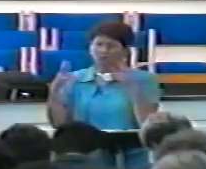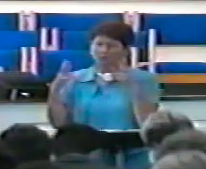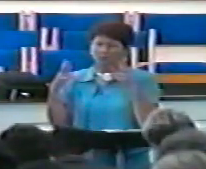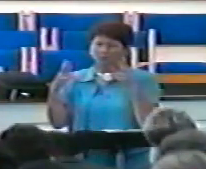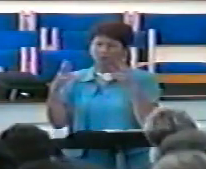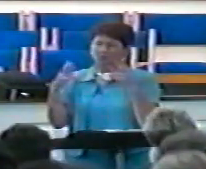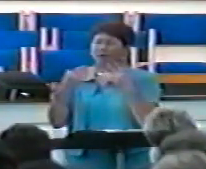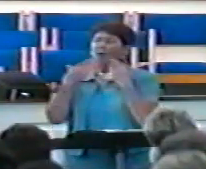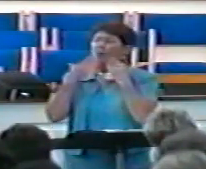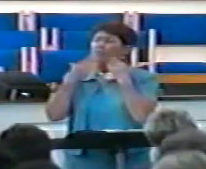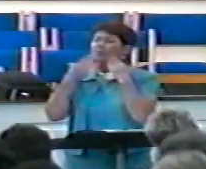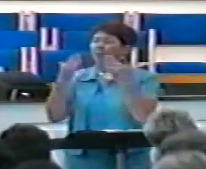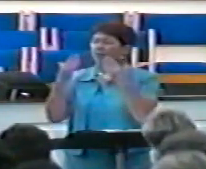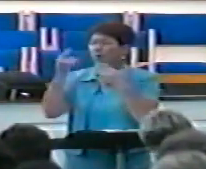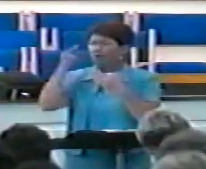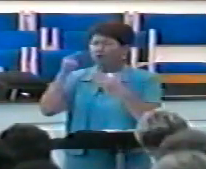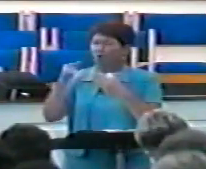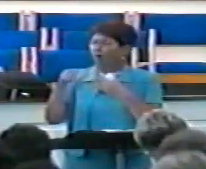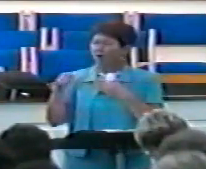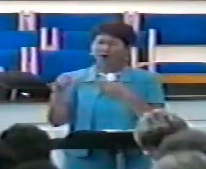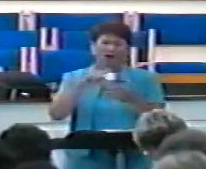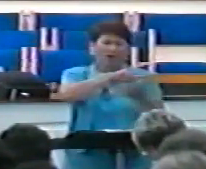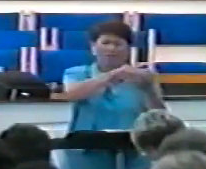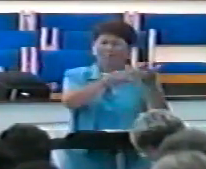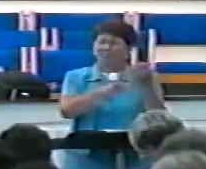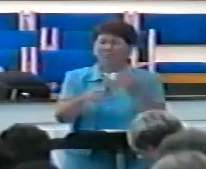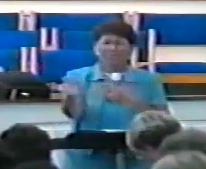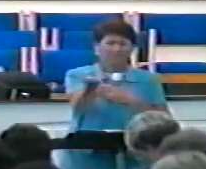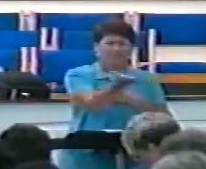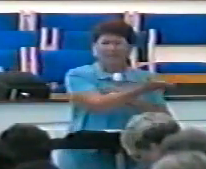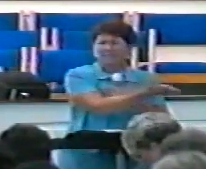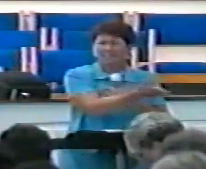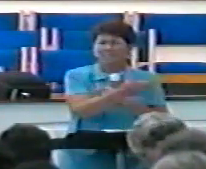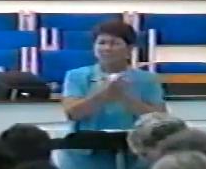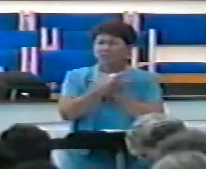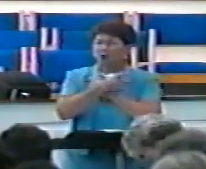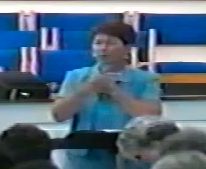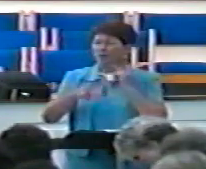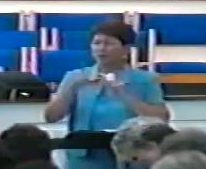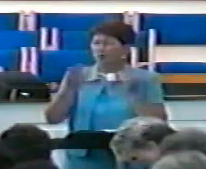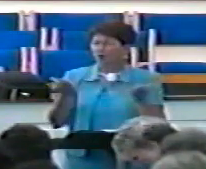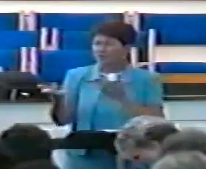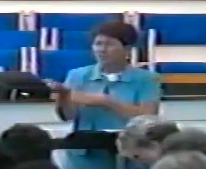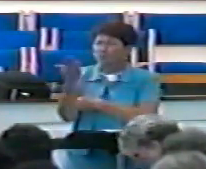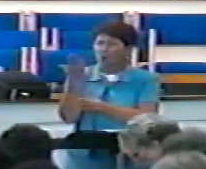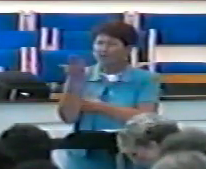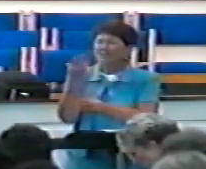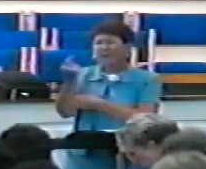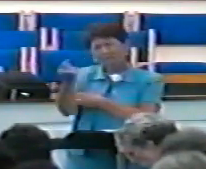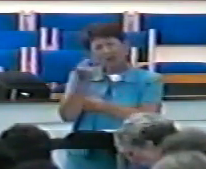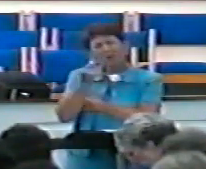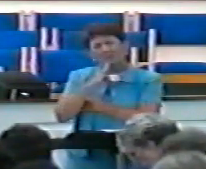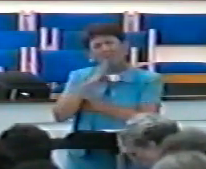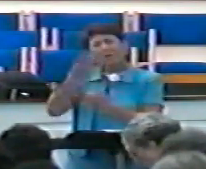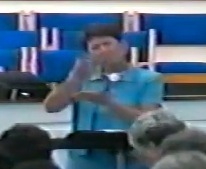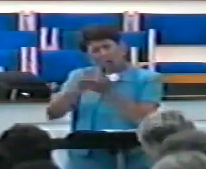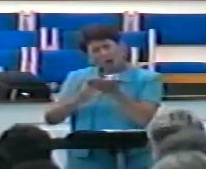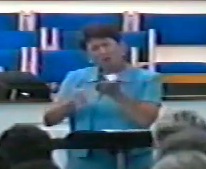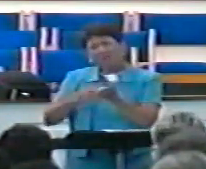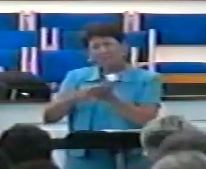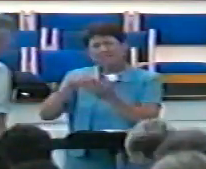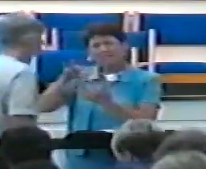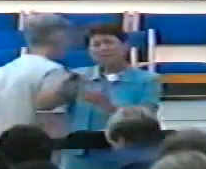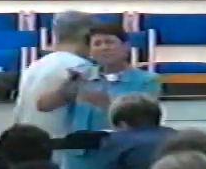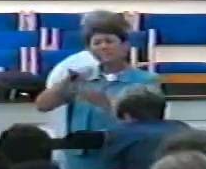Thank you for these dear folks that are here this morning and that have come to be a part of the special service